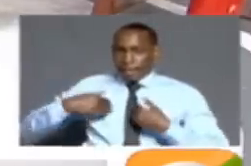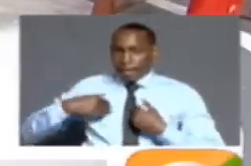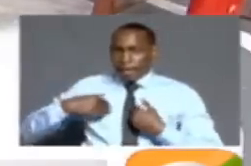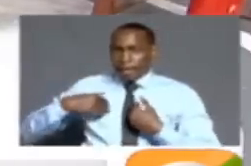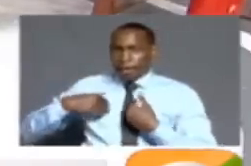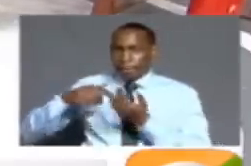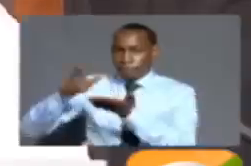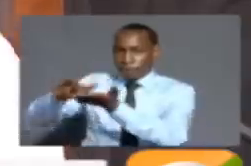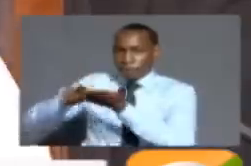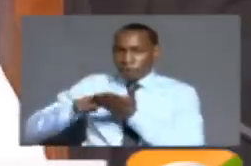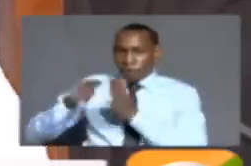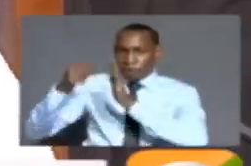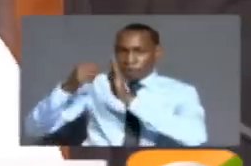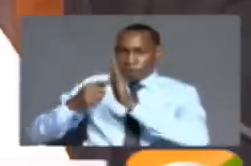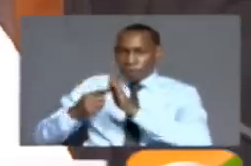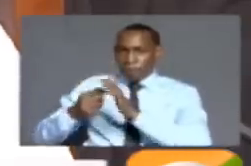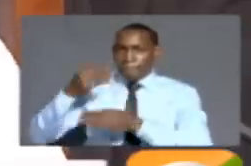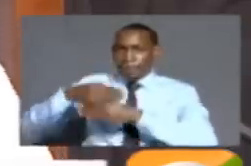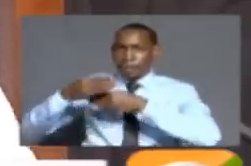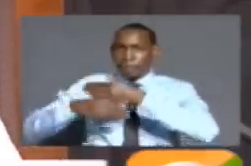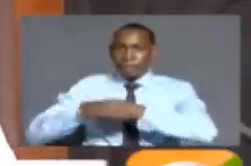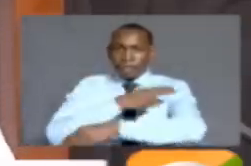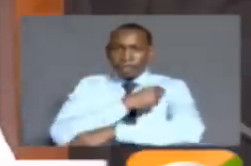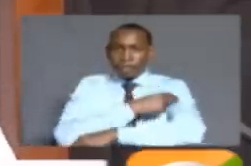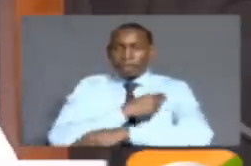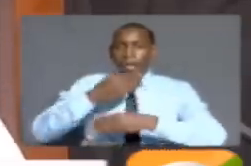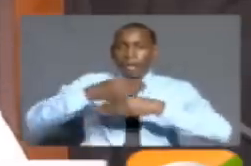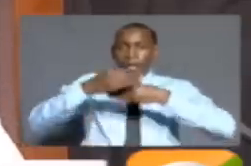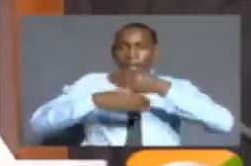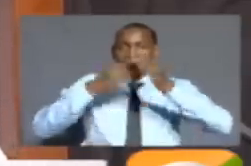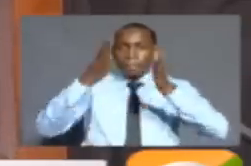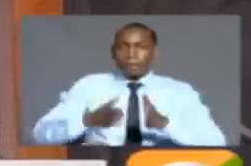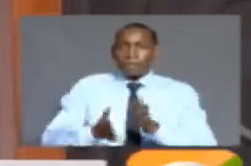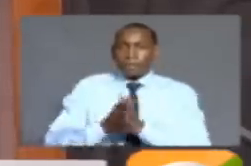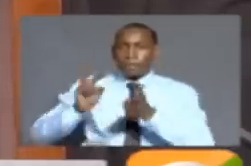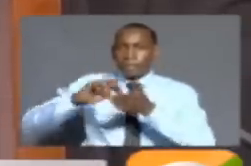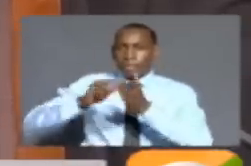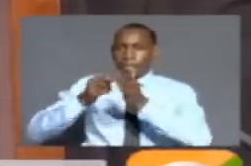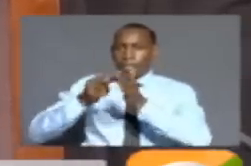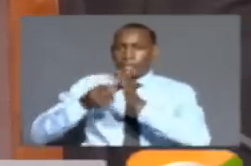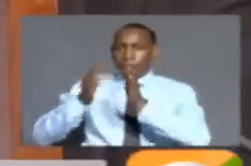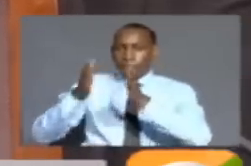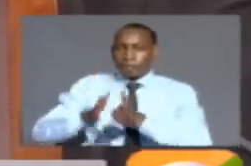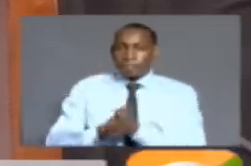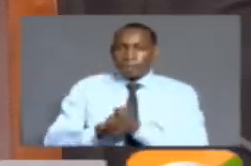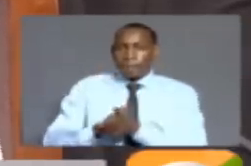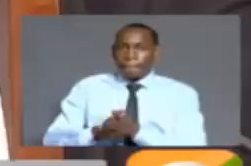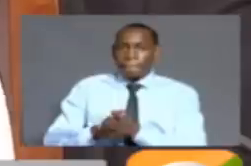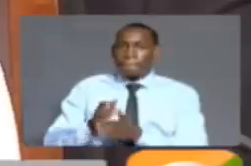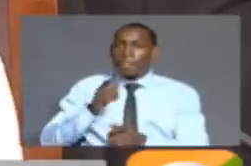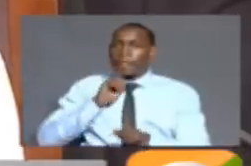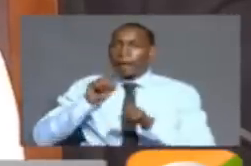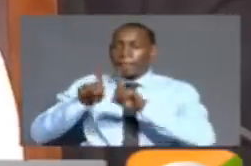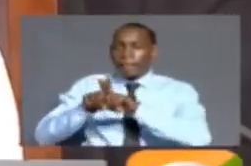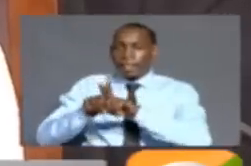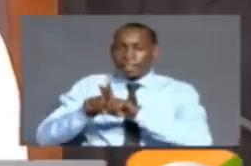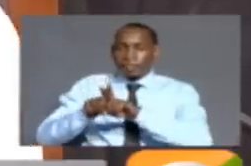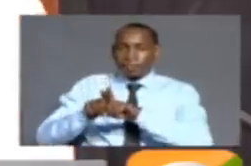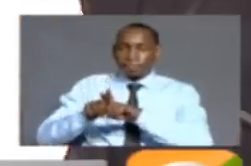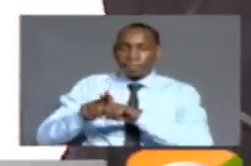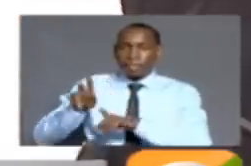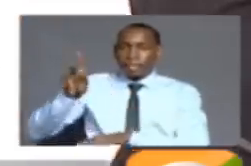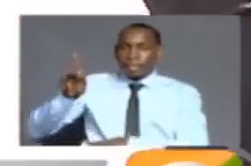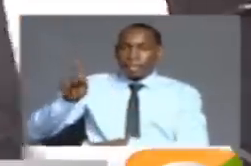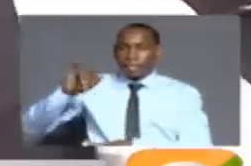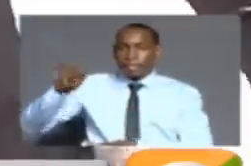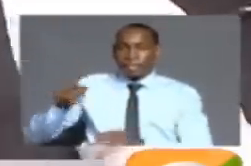The person building the clinic, the builder, the constructor, is KJ's brother. How is that? How? That's not how? Legal.